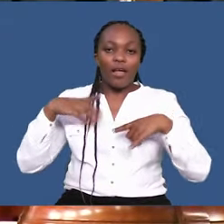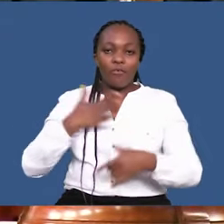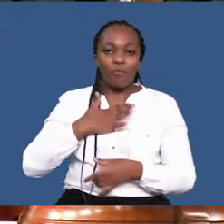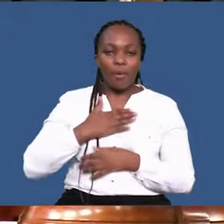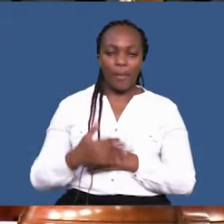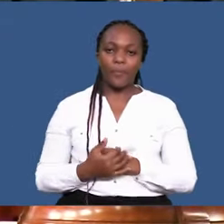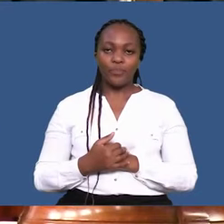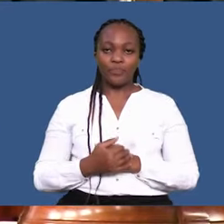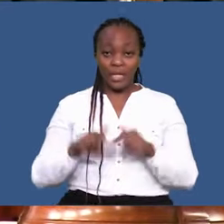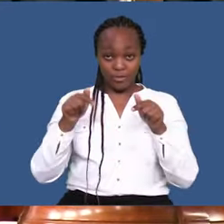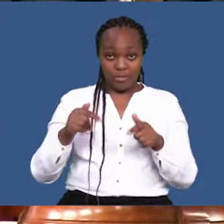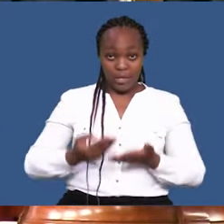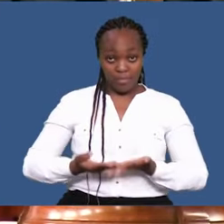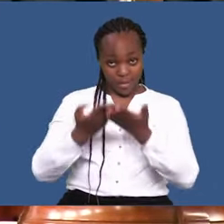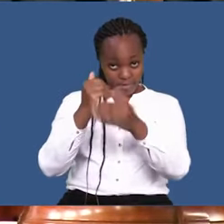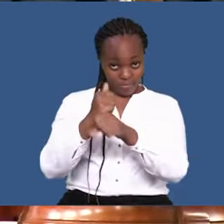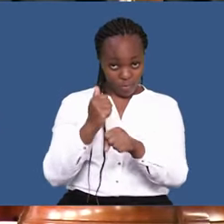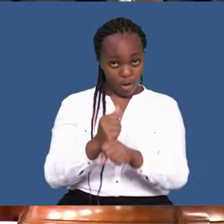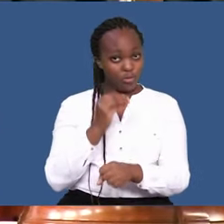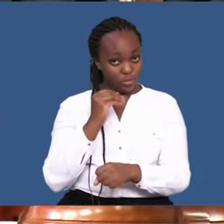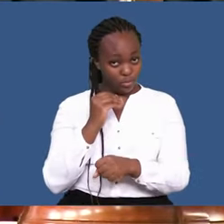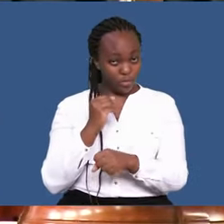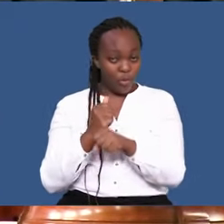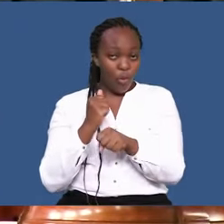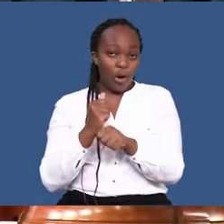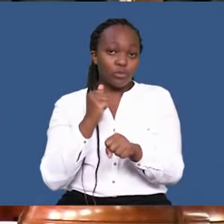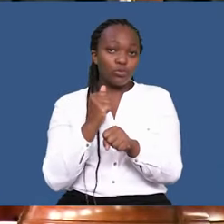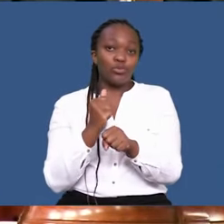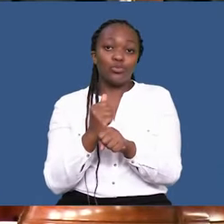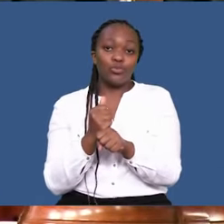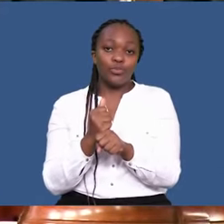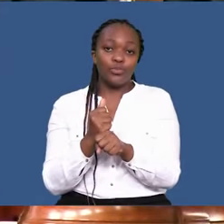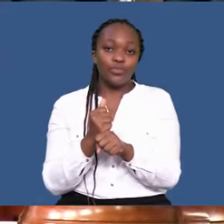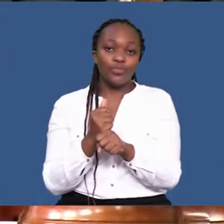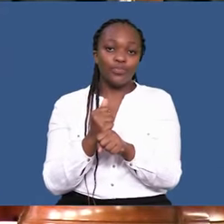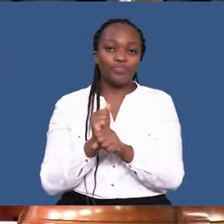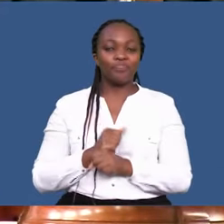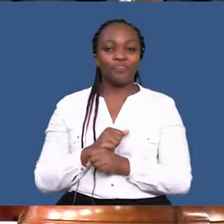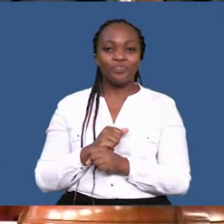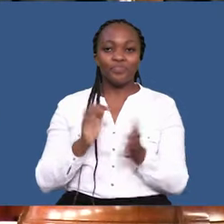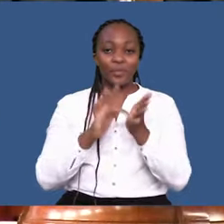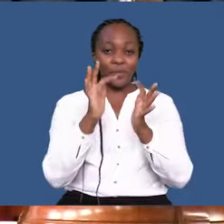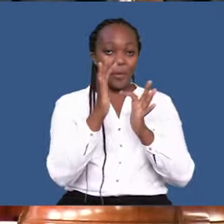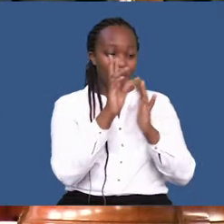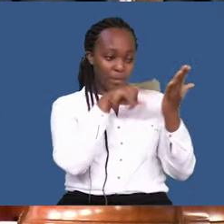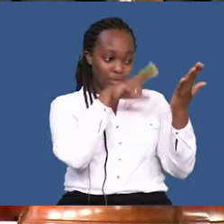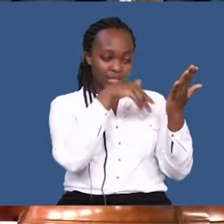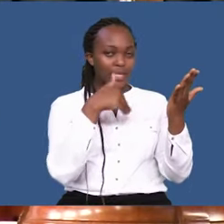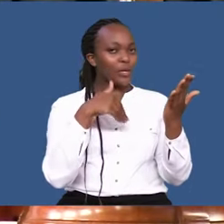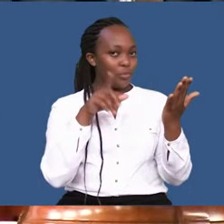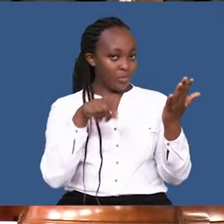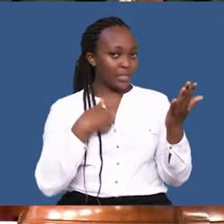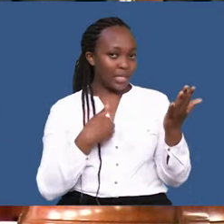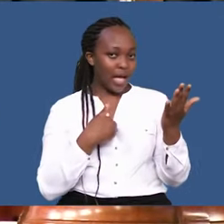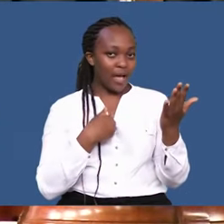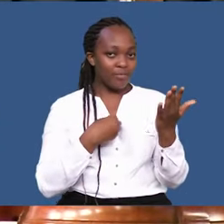you an assignment. And in Bible study, we must have assignments. And today, my